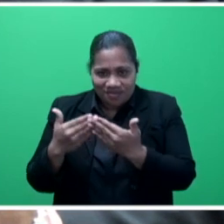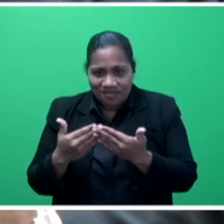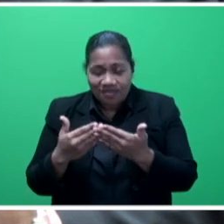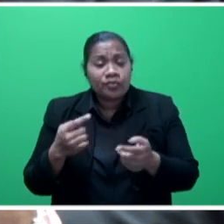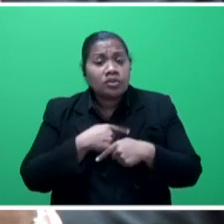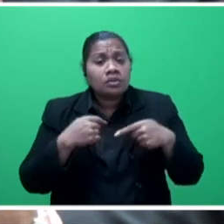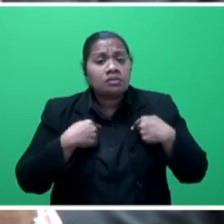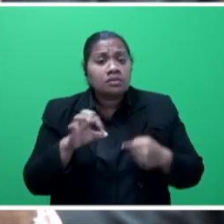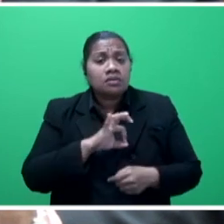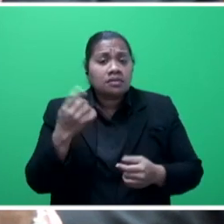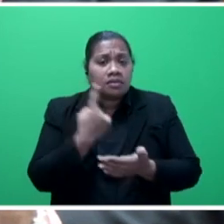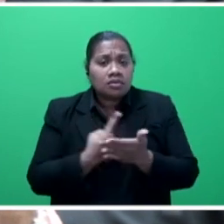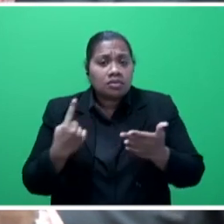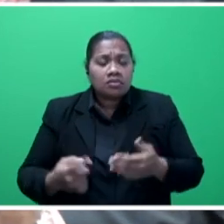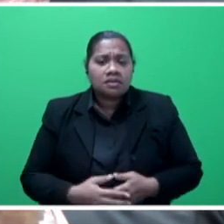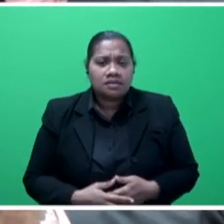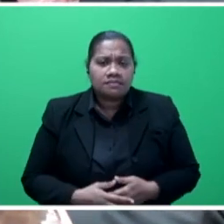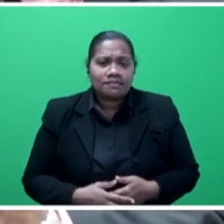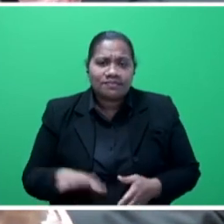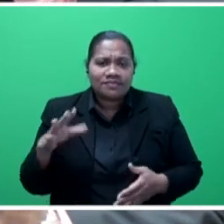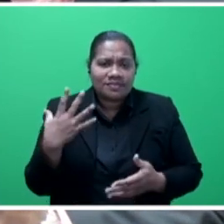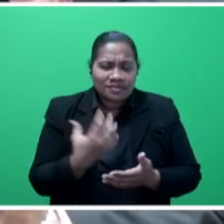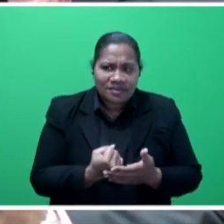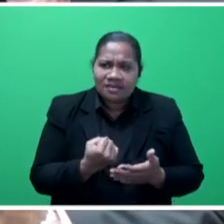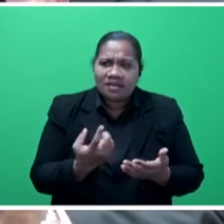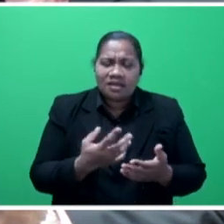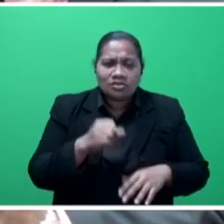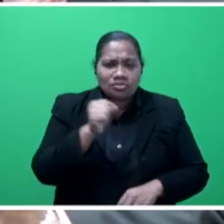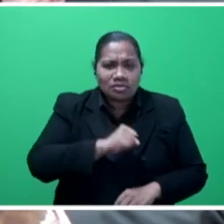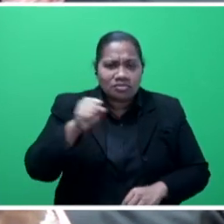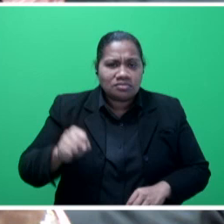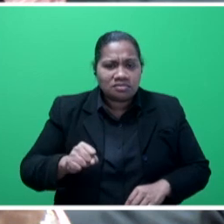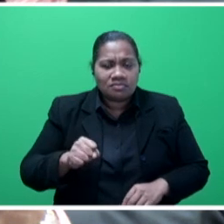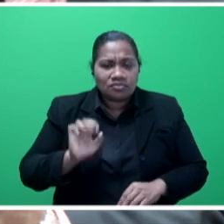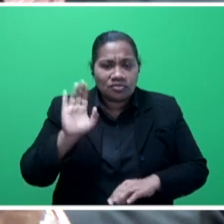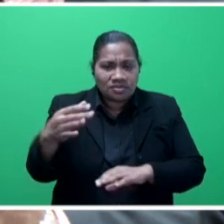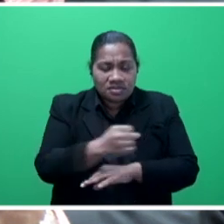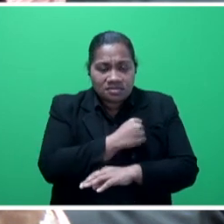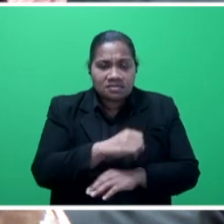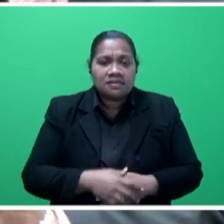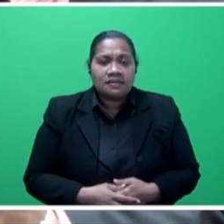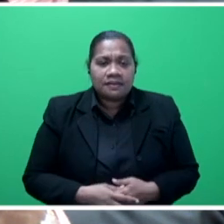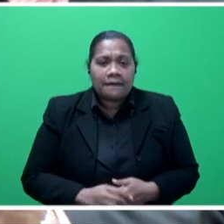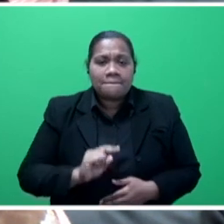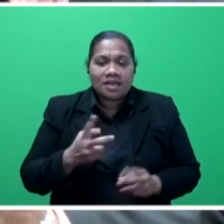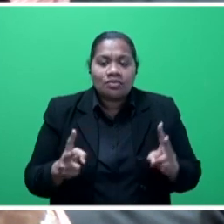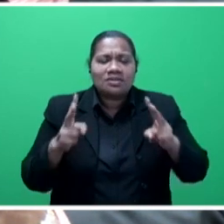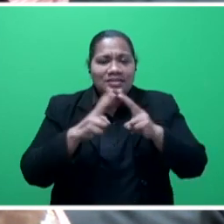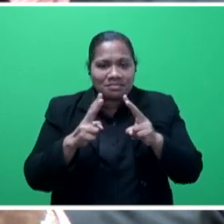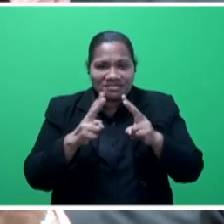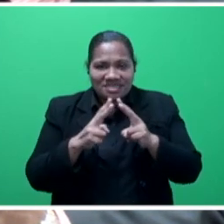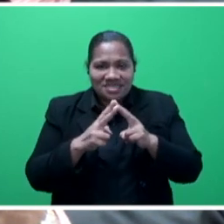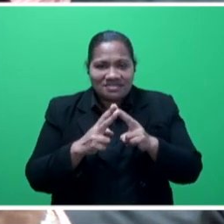only reinstating overseas scholarship, but also doubling allocation from 20 to 40. This also